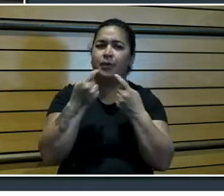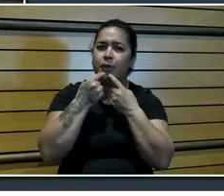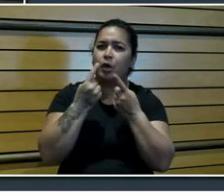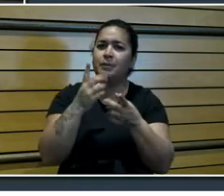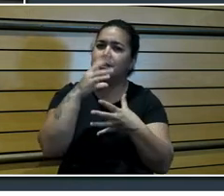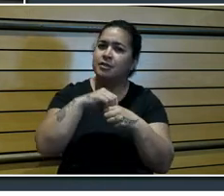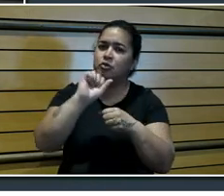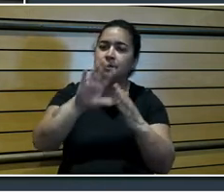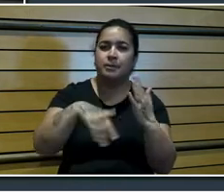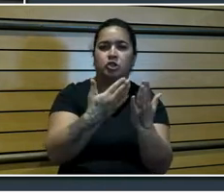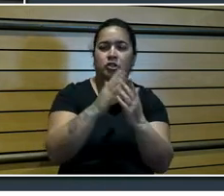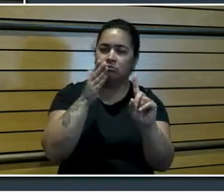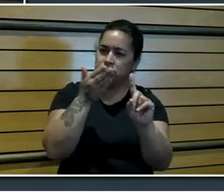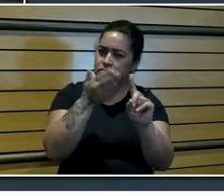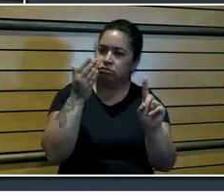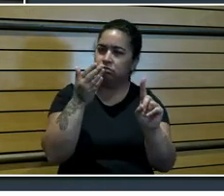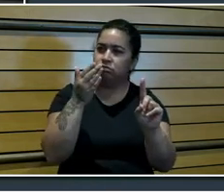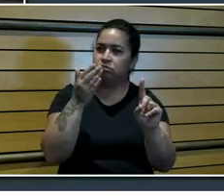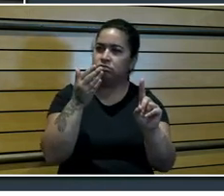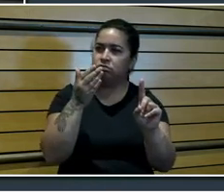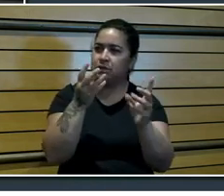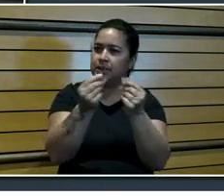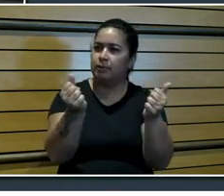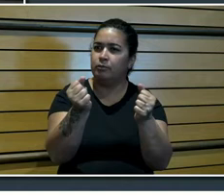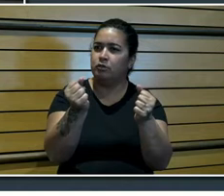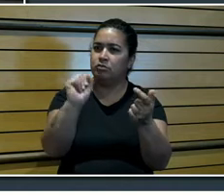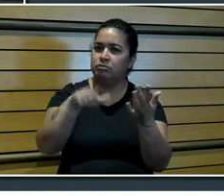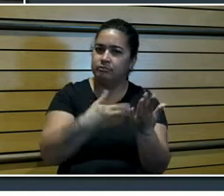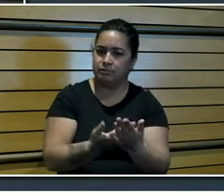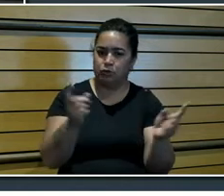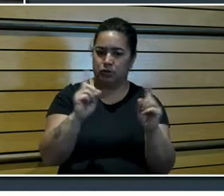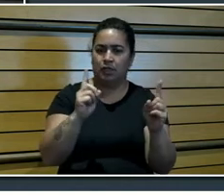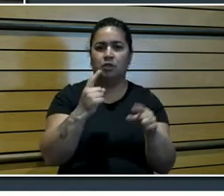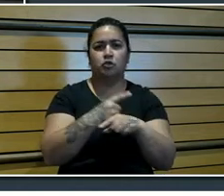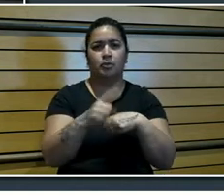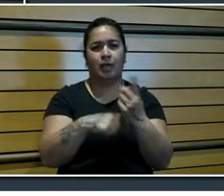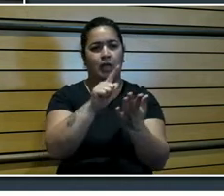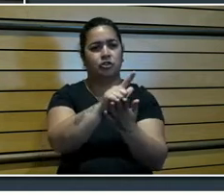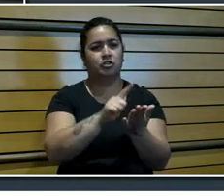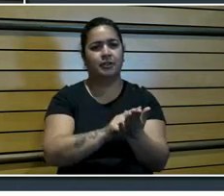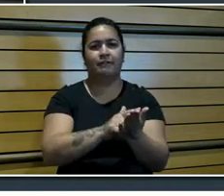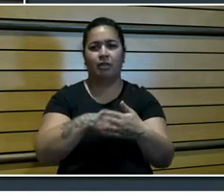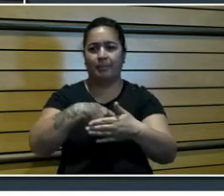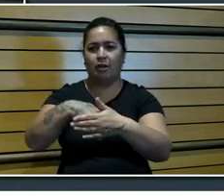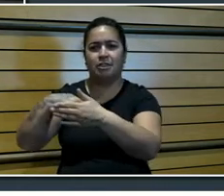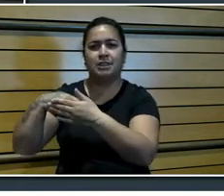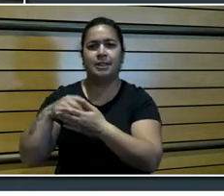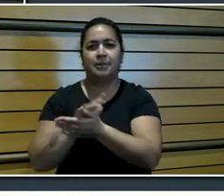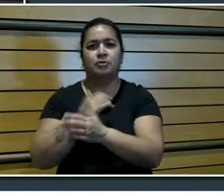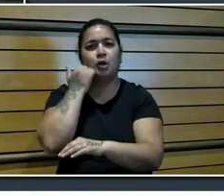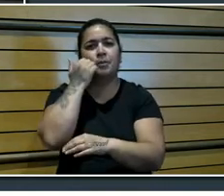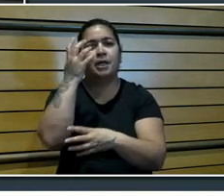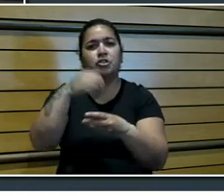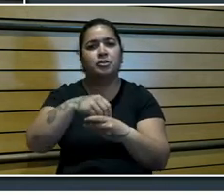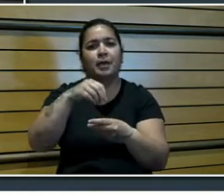submission, particularly that you've provided today. You spoke of legislative barriers which makes the ability for Māori to participate in